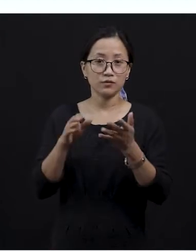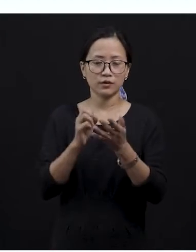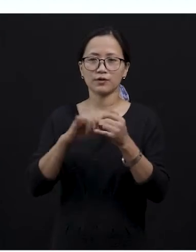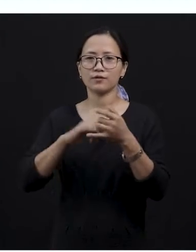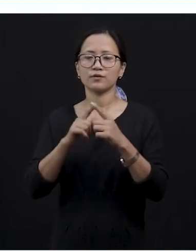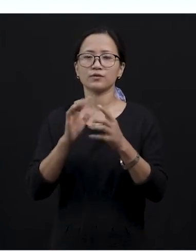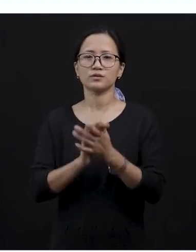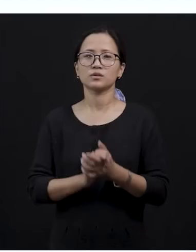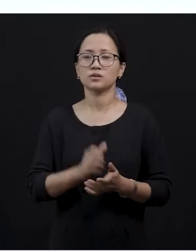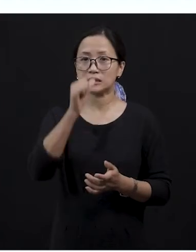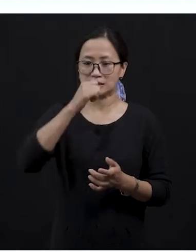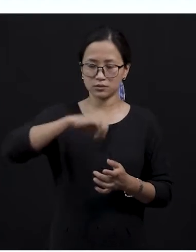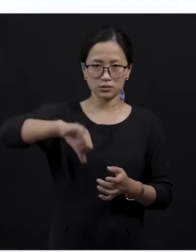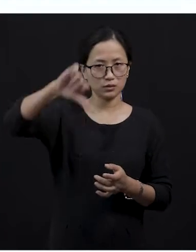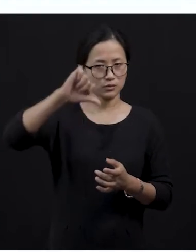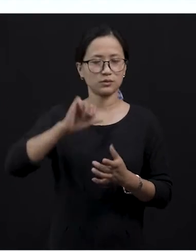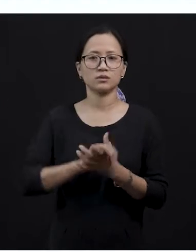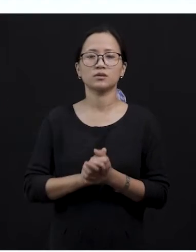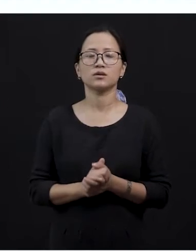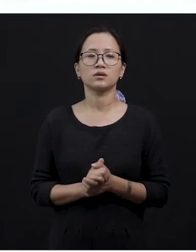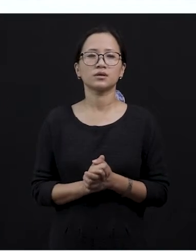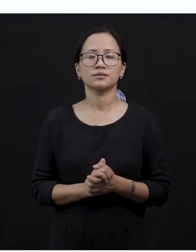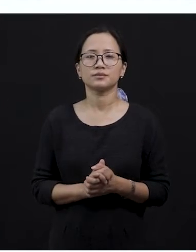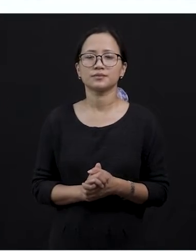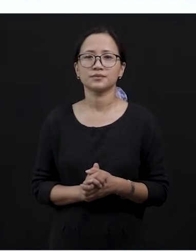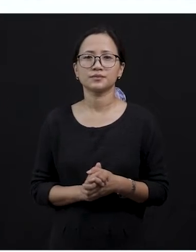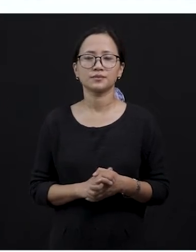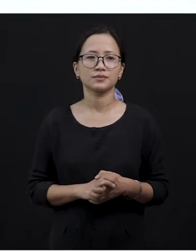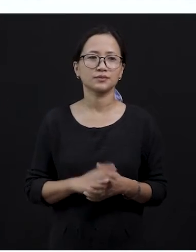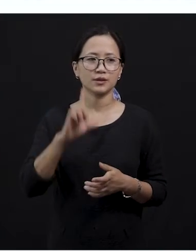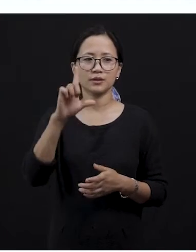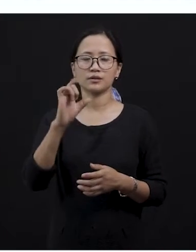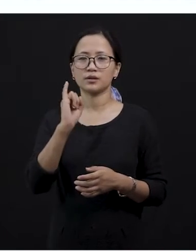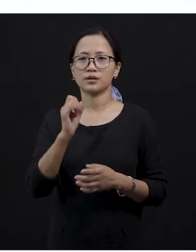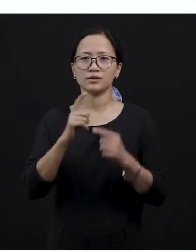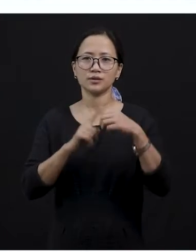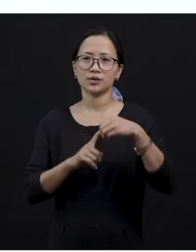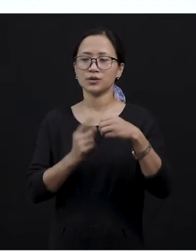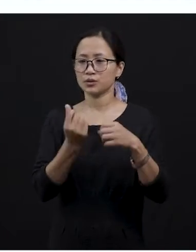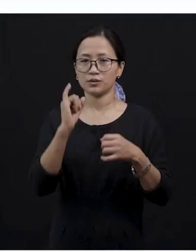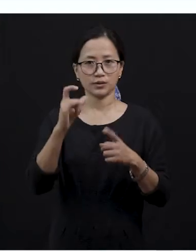as liquids. What, children? Liquids.